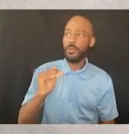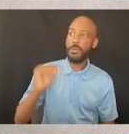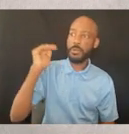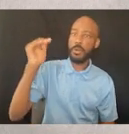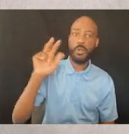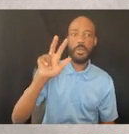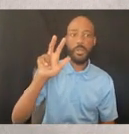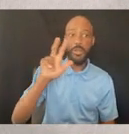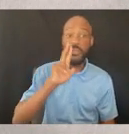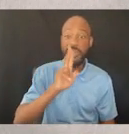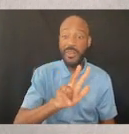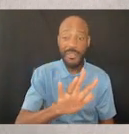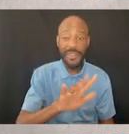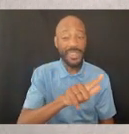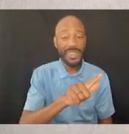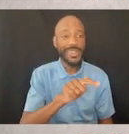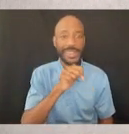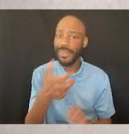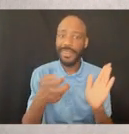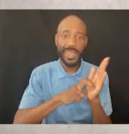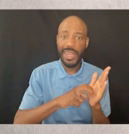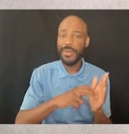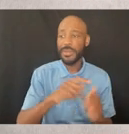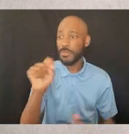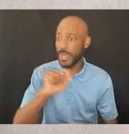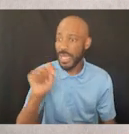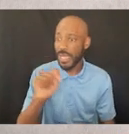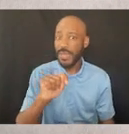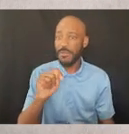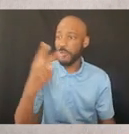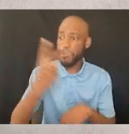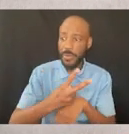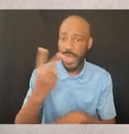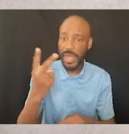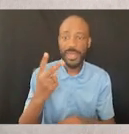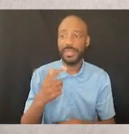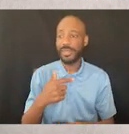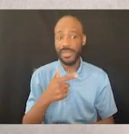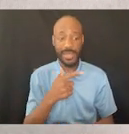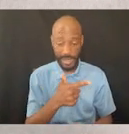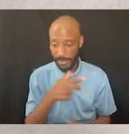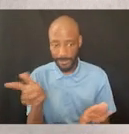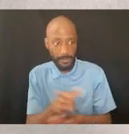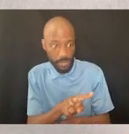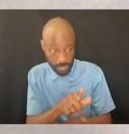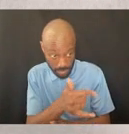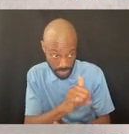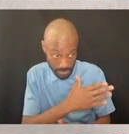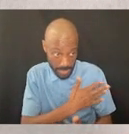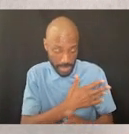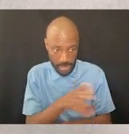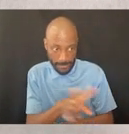about 2 days. He just slept straight through, and I was just constantly vigilant, watching, making sure he was still breathing. And